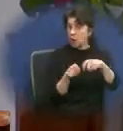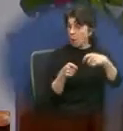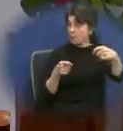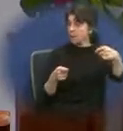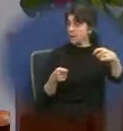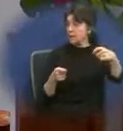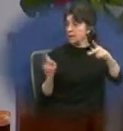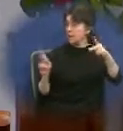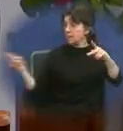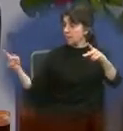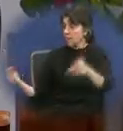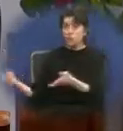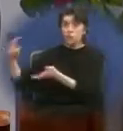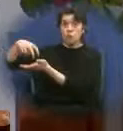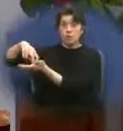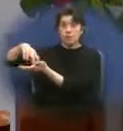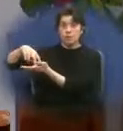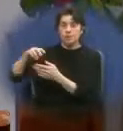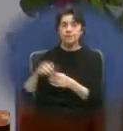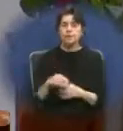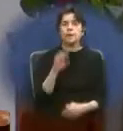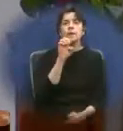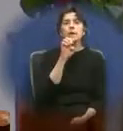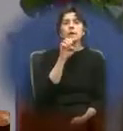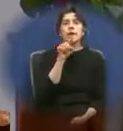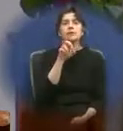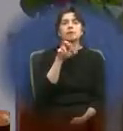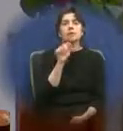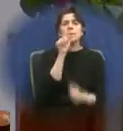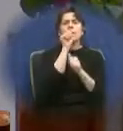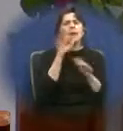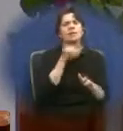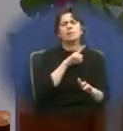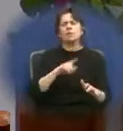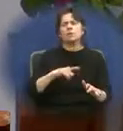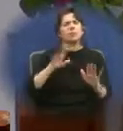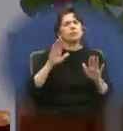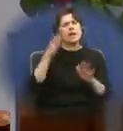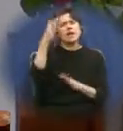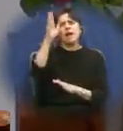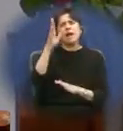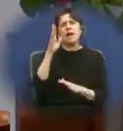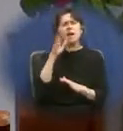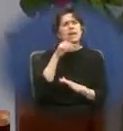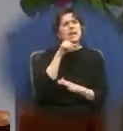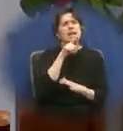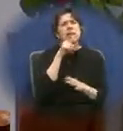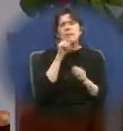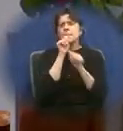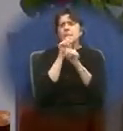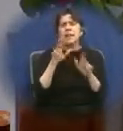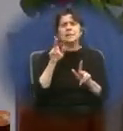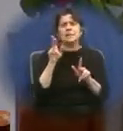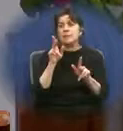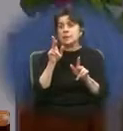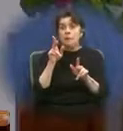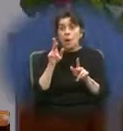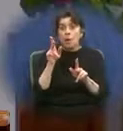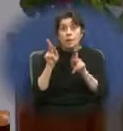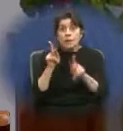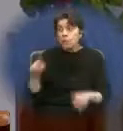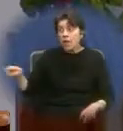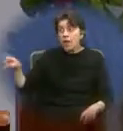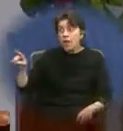rose. Ezra blessed the Lord, the great God, and all the people, their hands raised high,